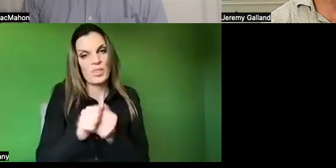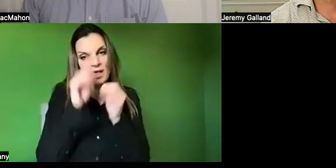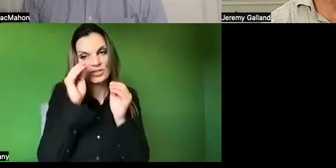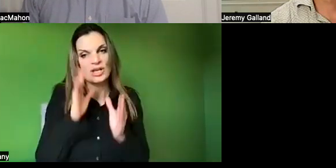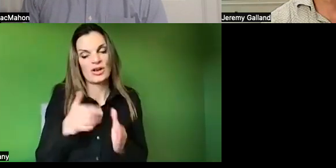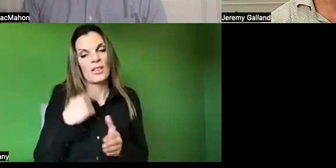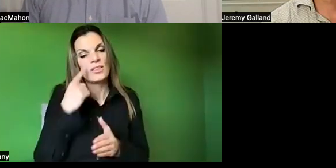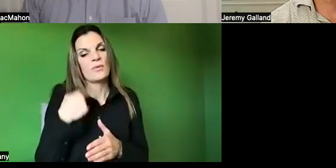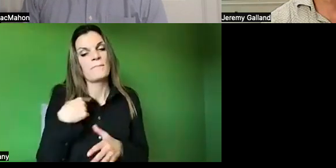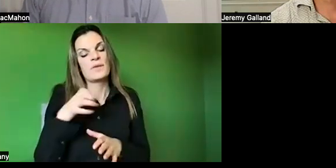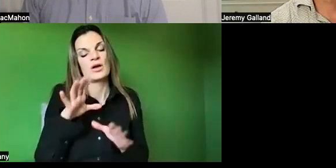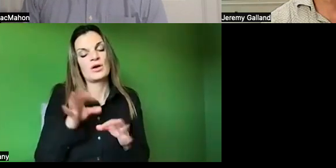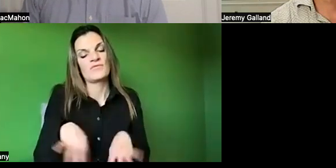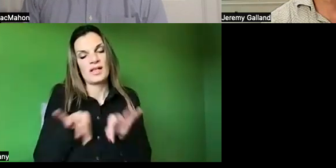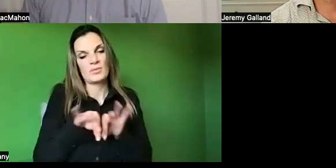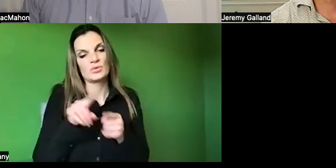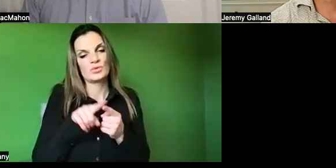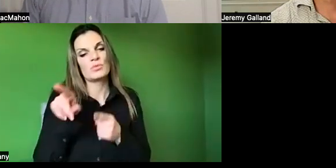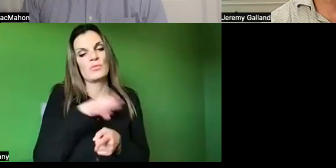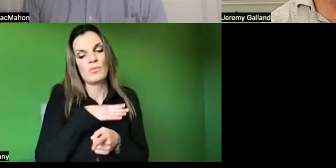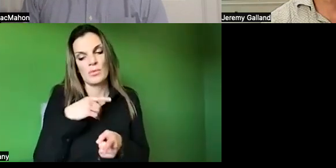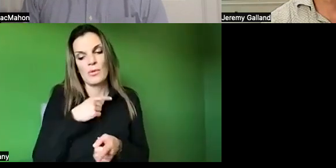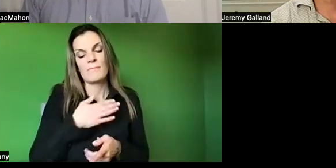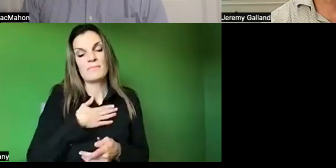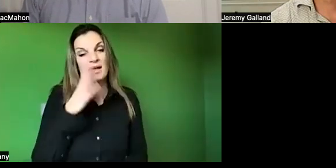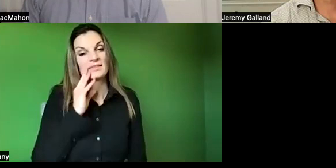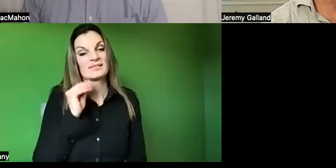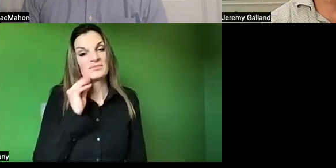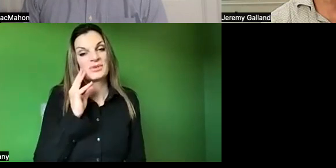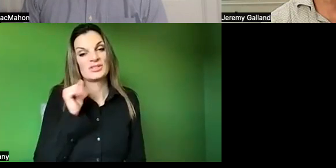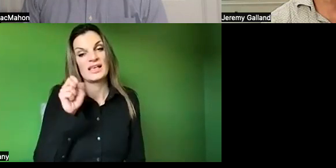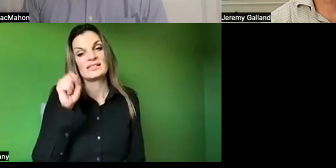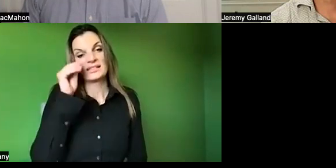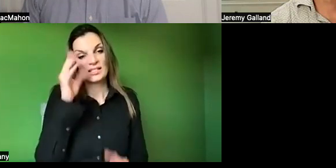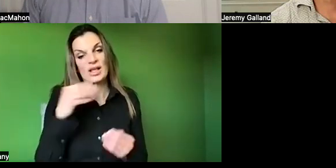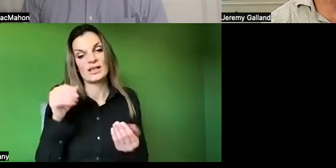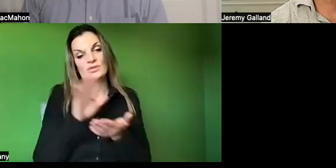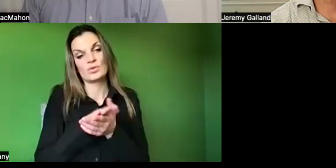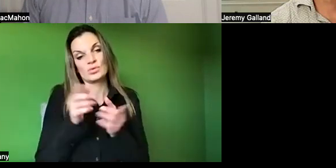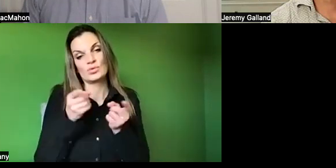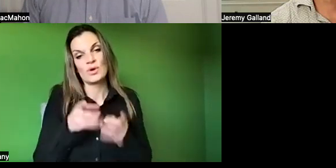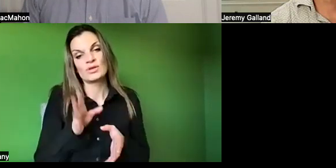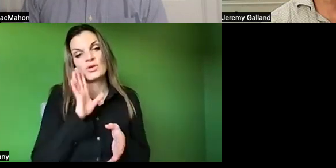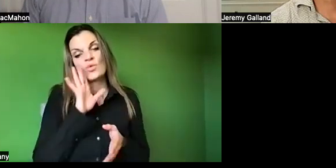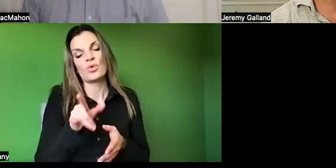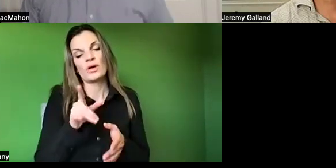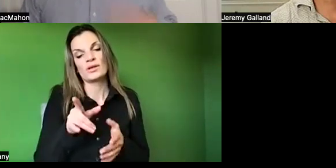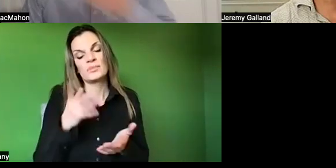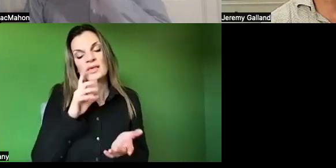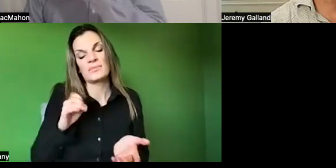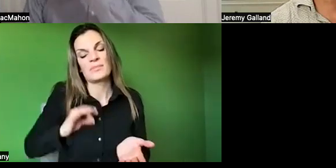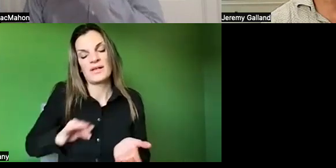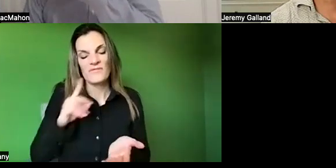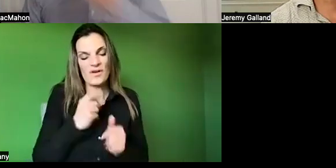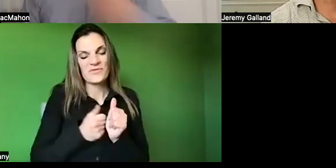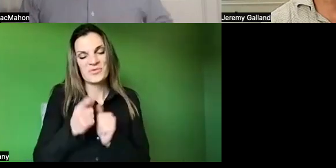would be a great asset to the board. My experience as a teacher and school director would serve me very well